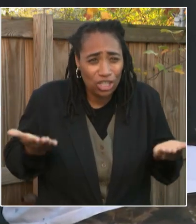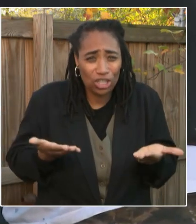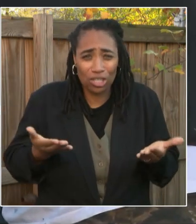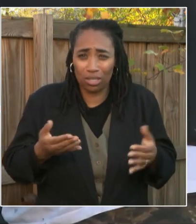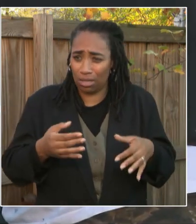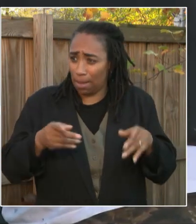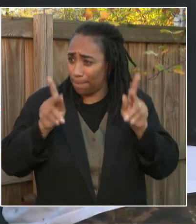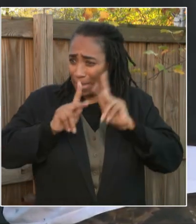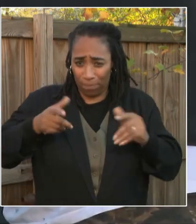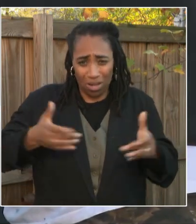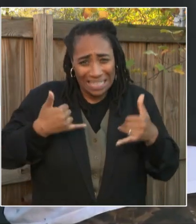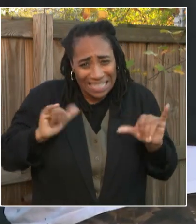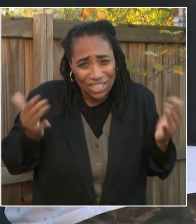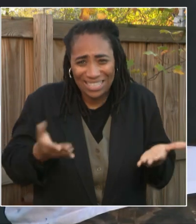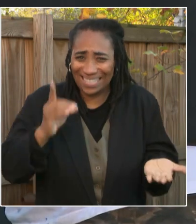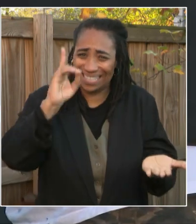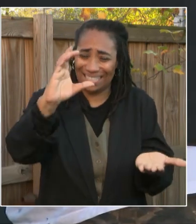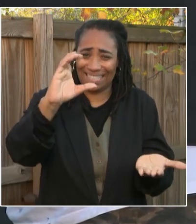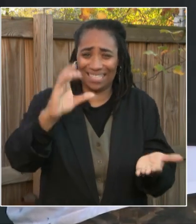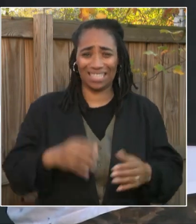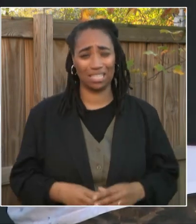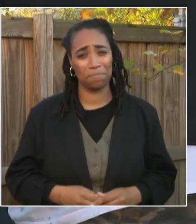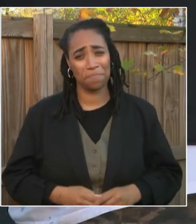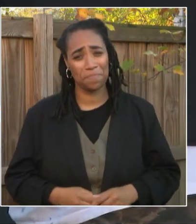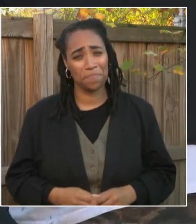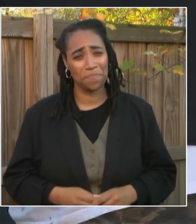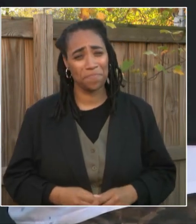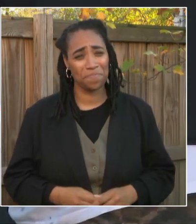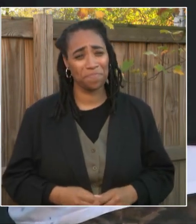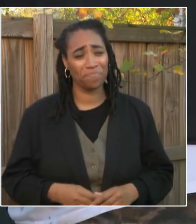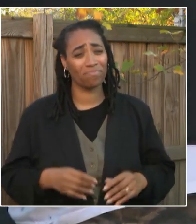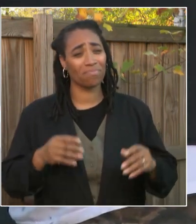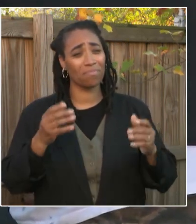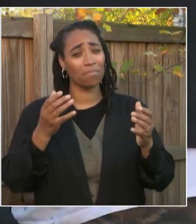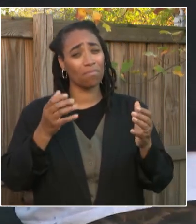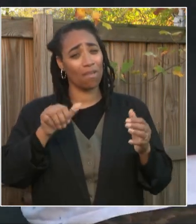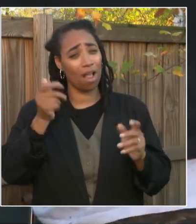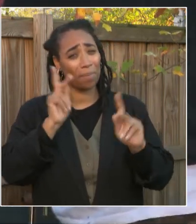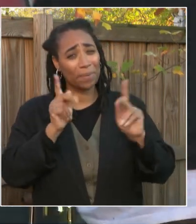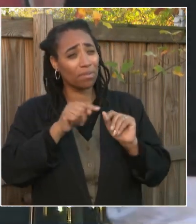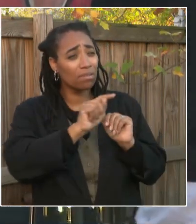And, you know, there are other people I want to thank: Eleanor Holmes Norton,